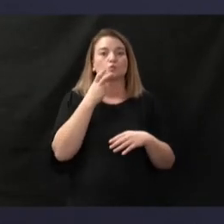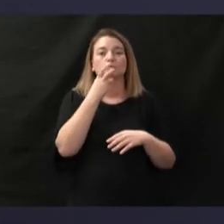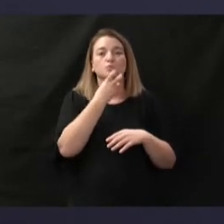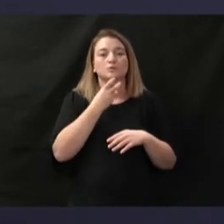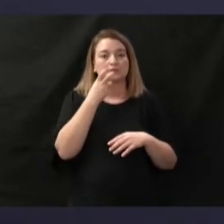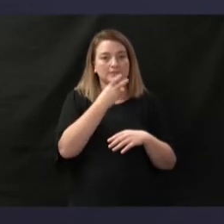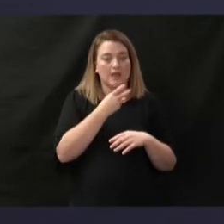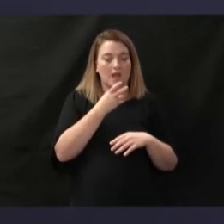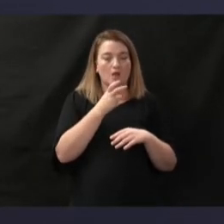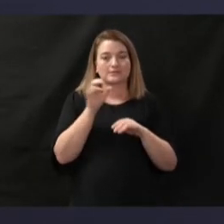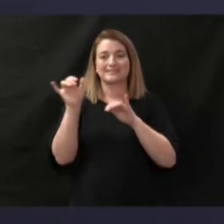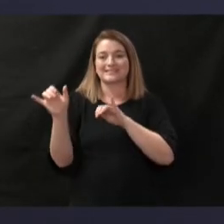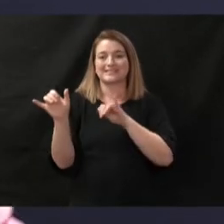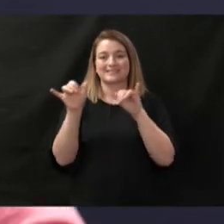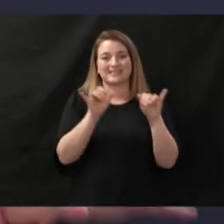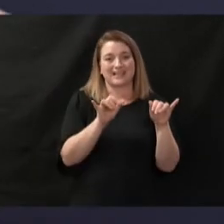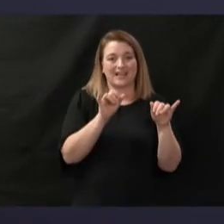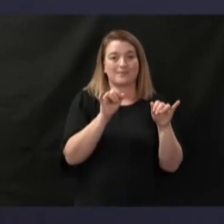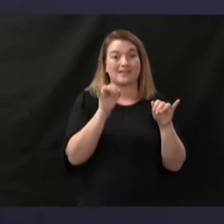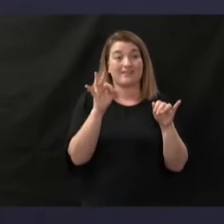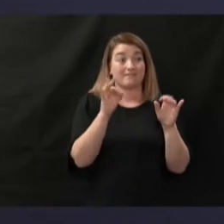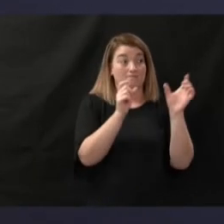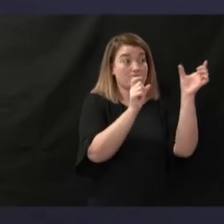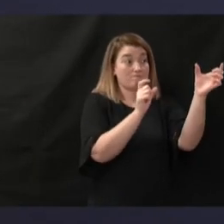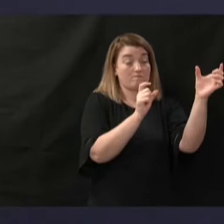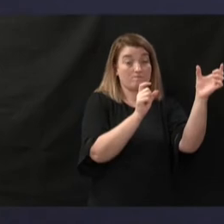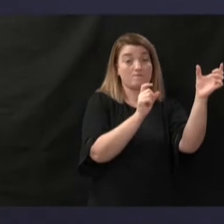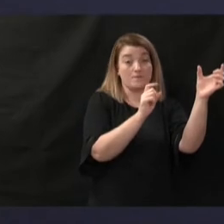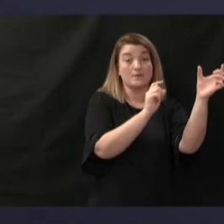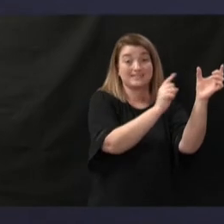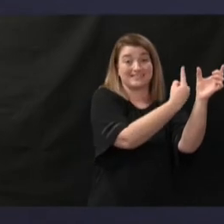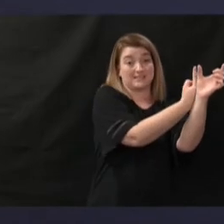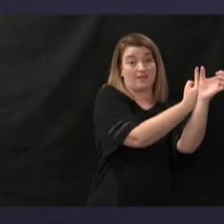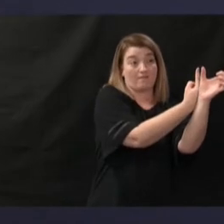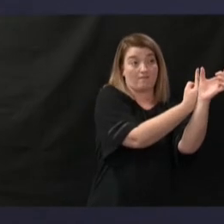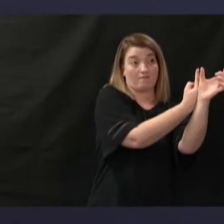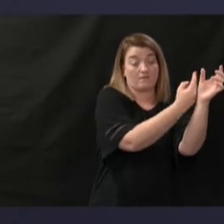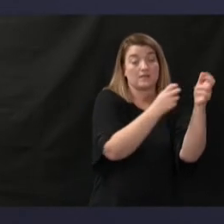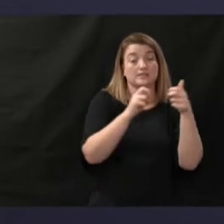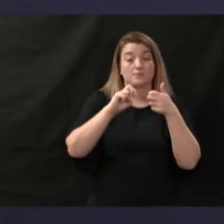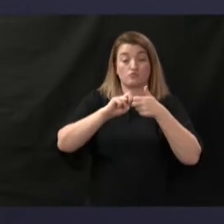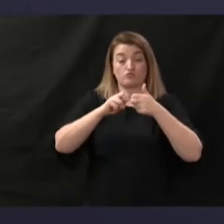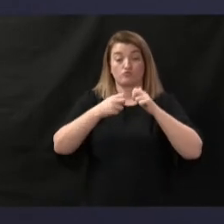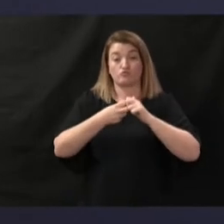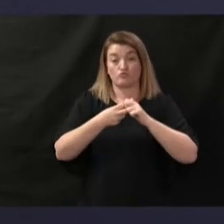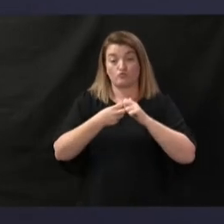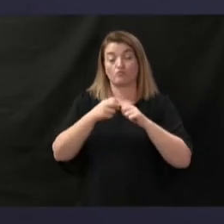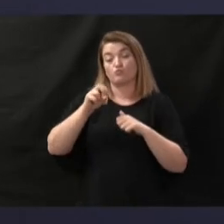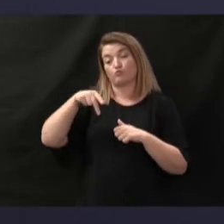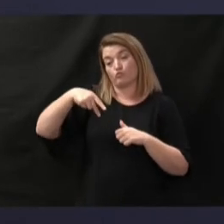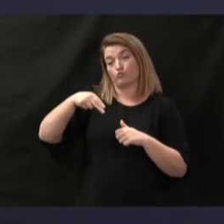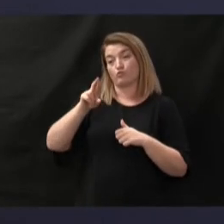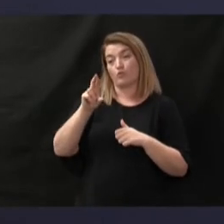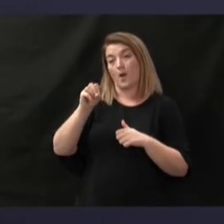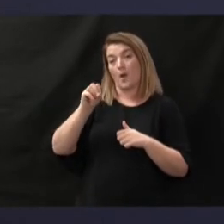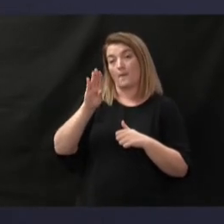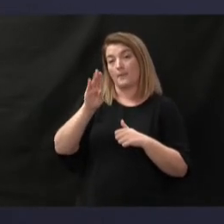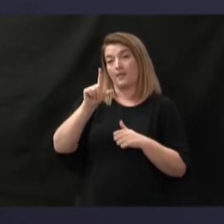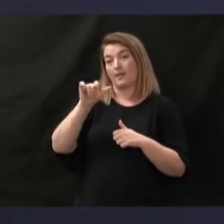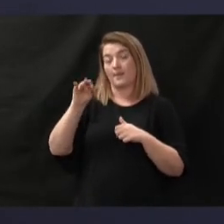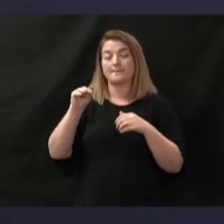so I would say this word is problem, but it's problem. Let's feel